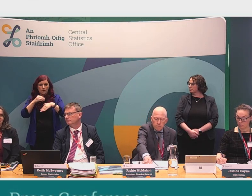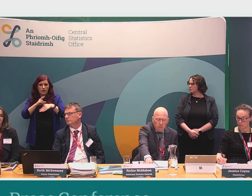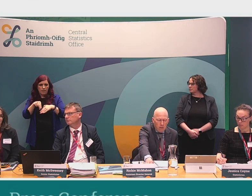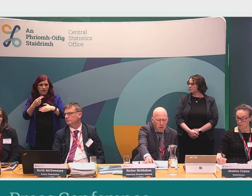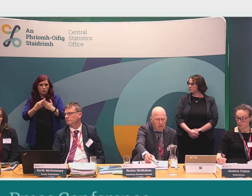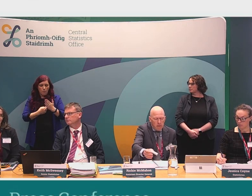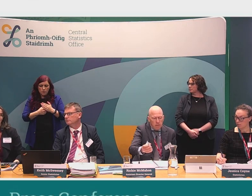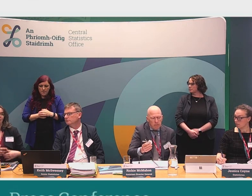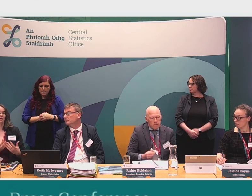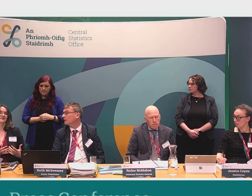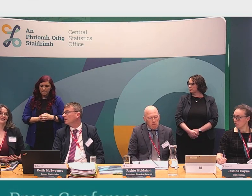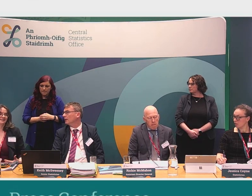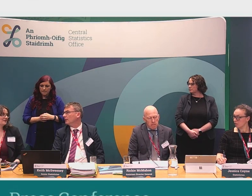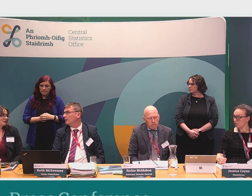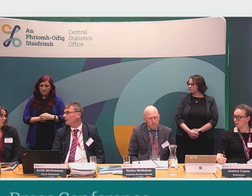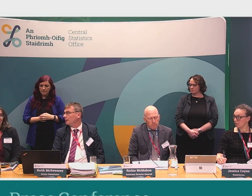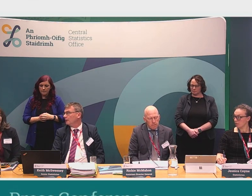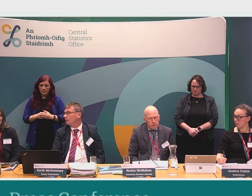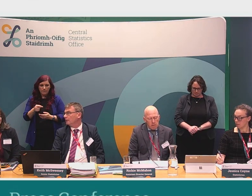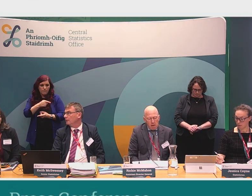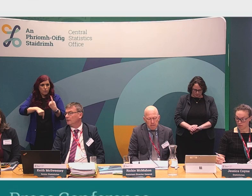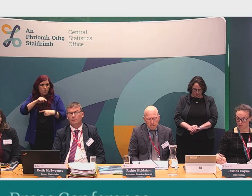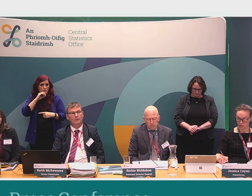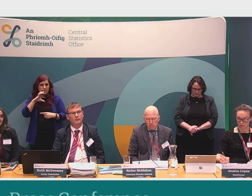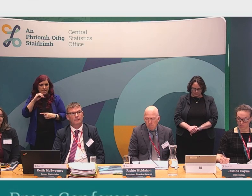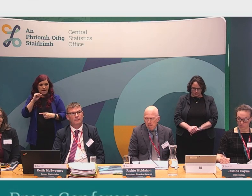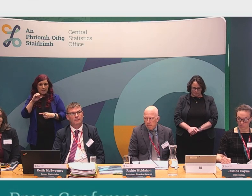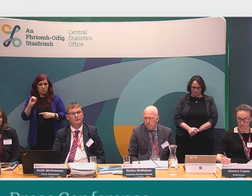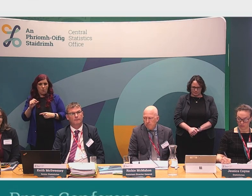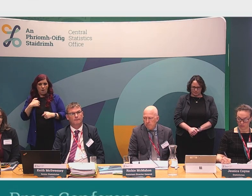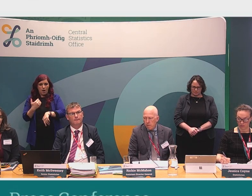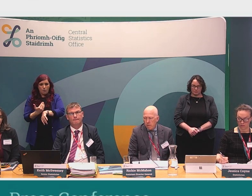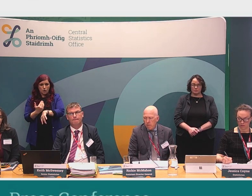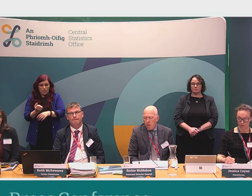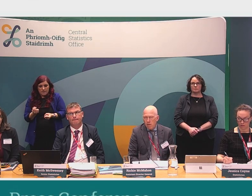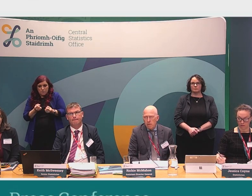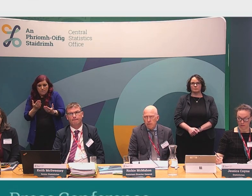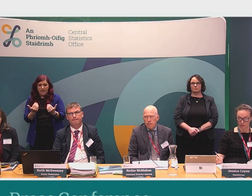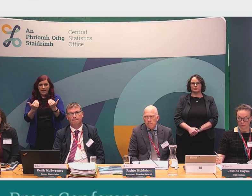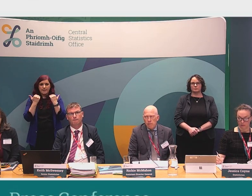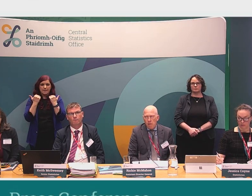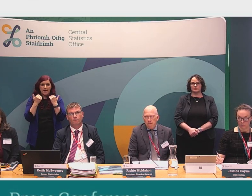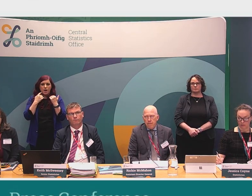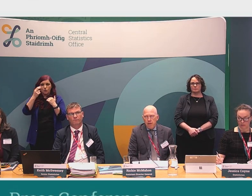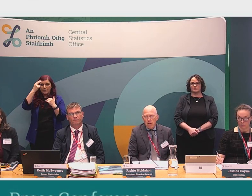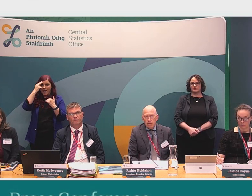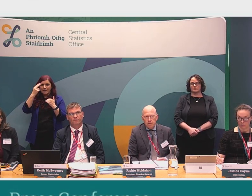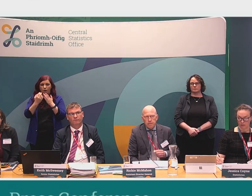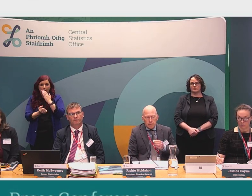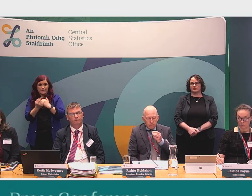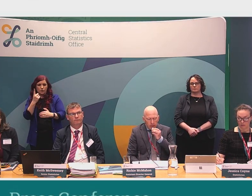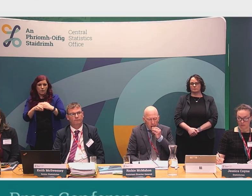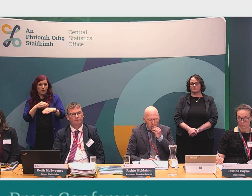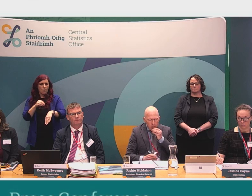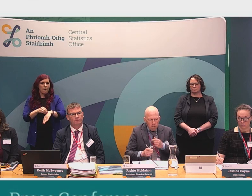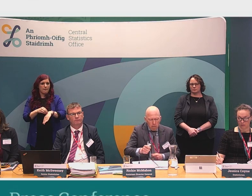it's for us in the CSO, we're providing data and insight into this issue, and it's really for, I suppose, those who are experts